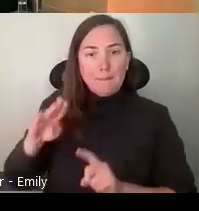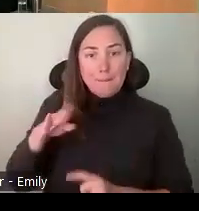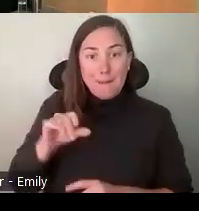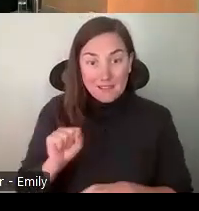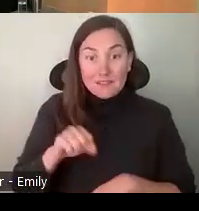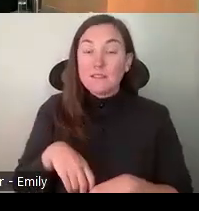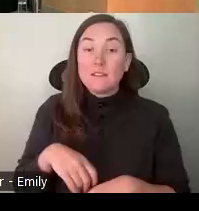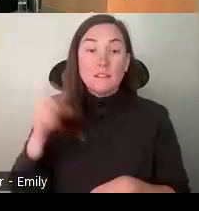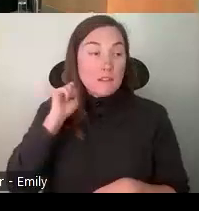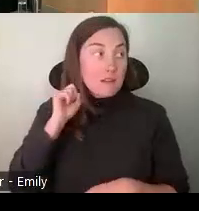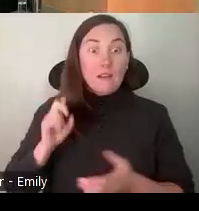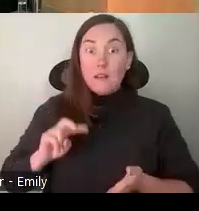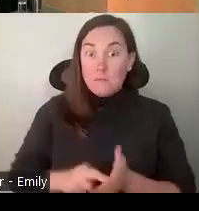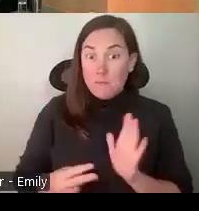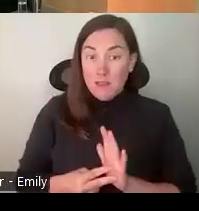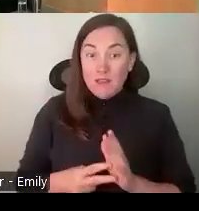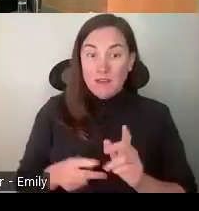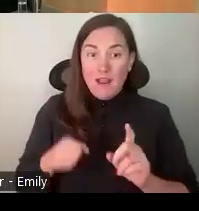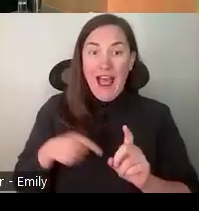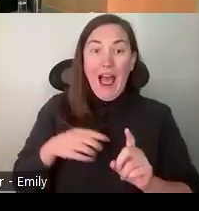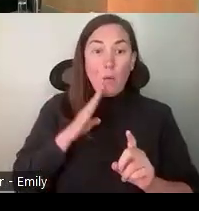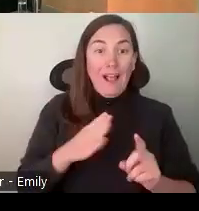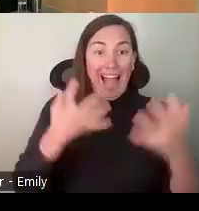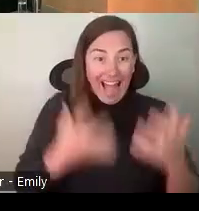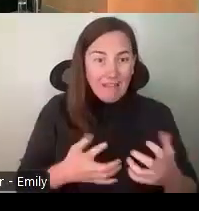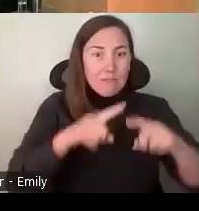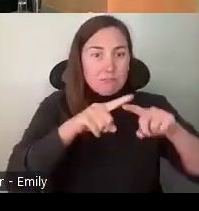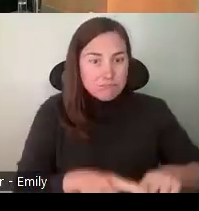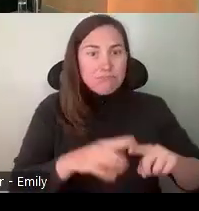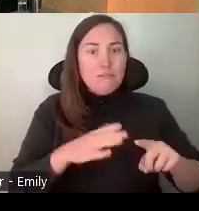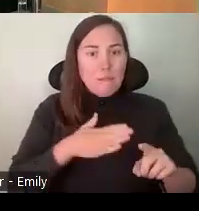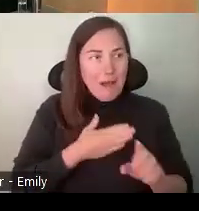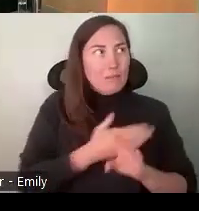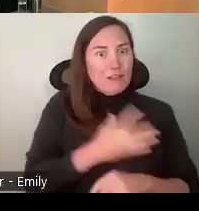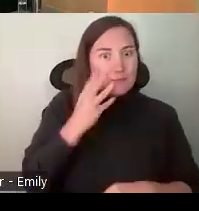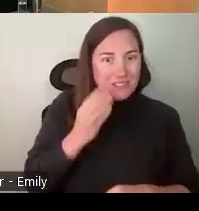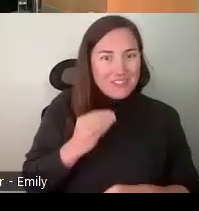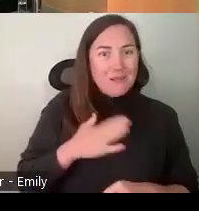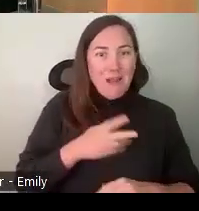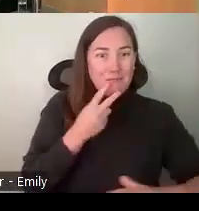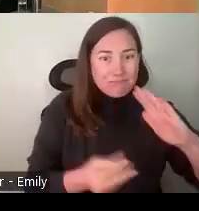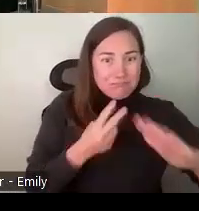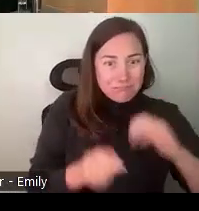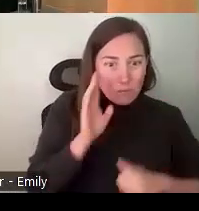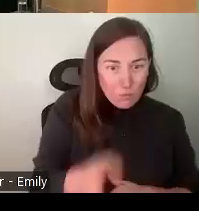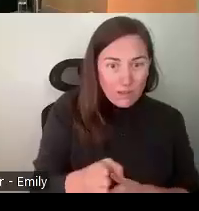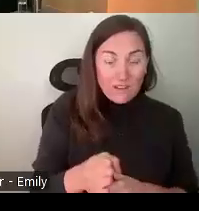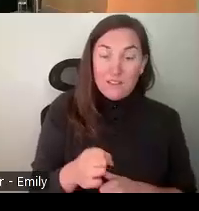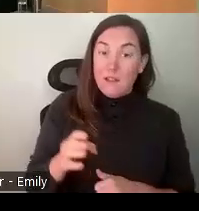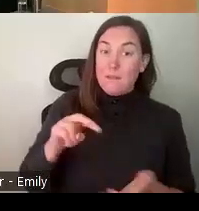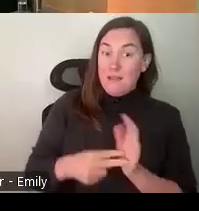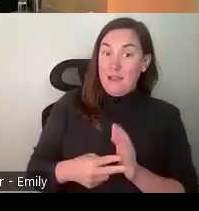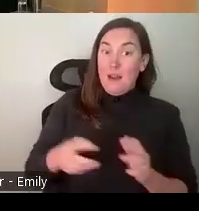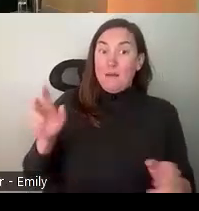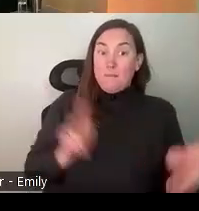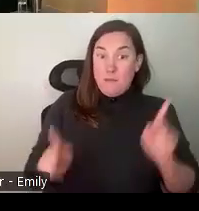of expectations based on prior experience relative to incoming signals, to the point where individuals experience a